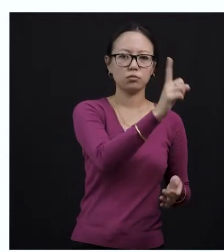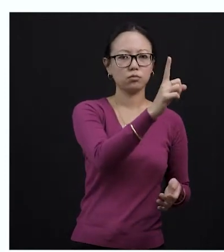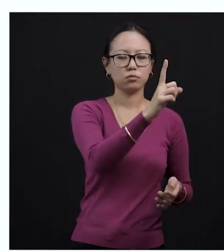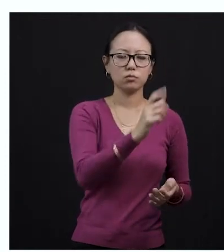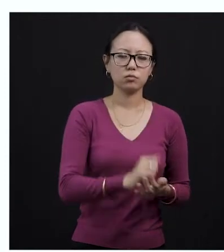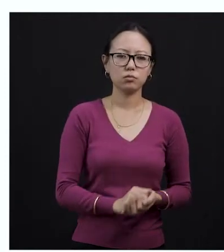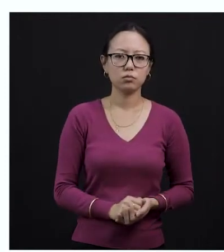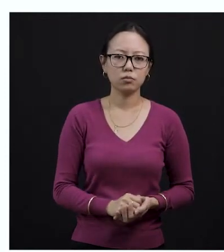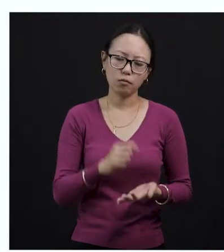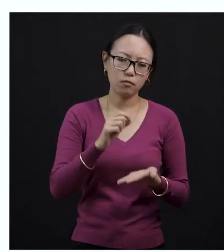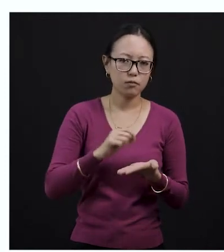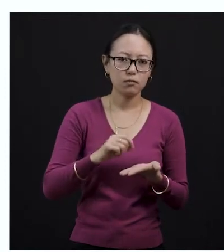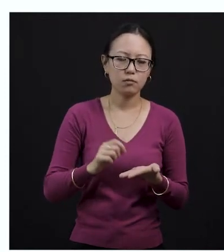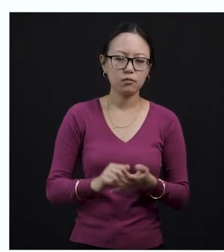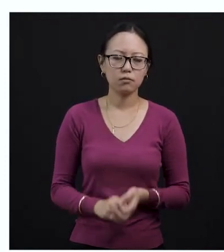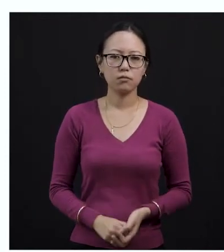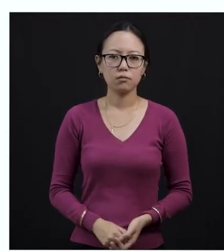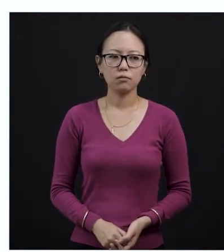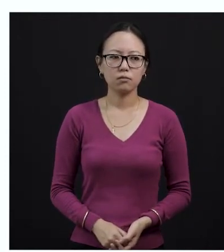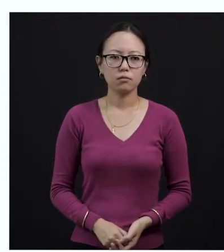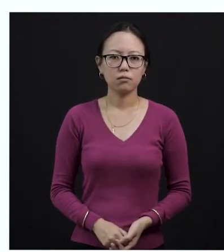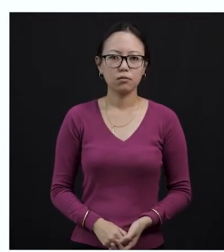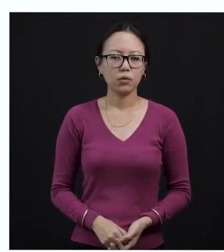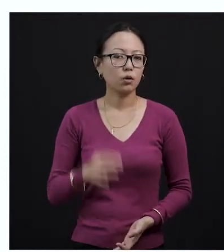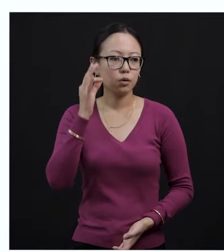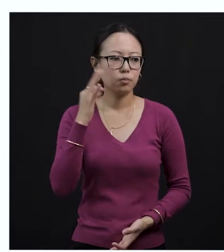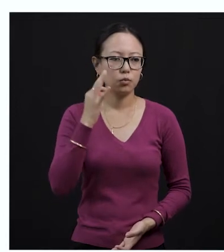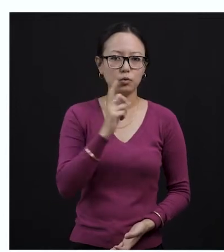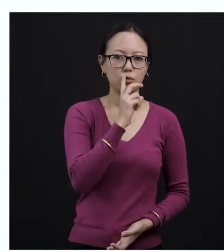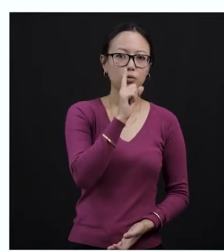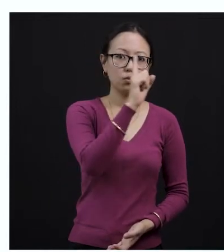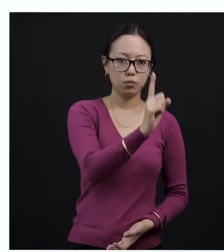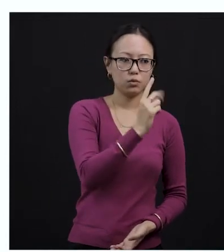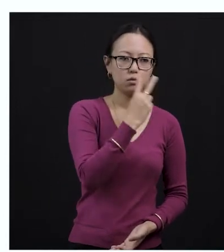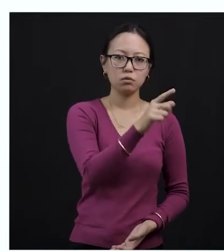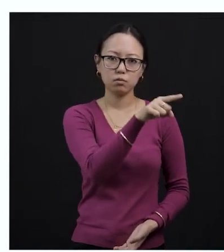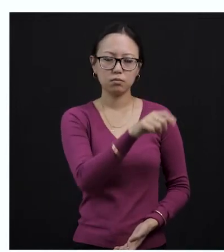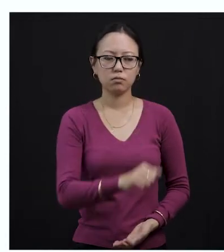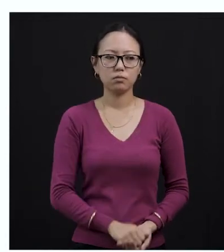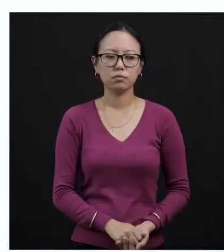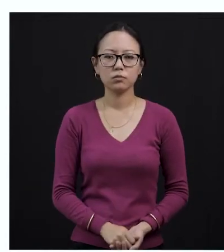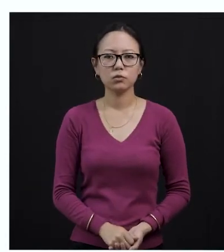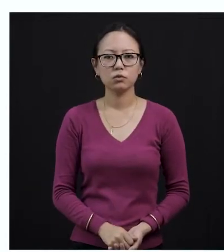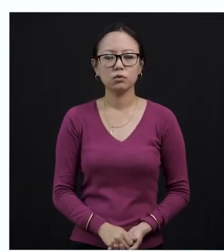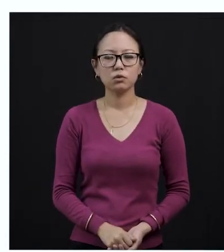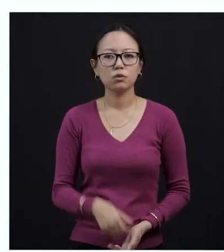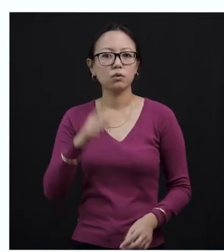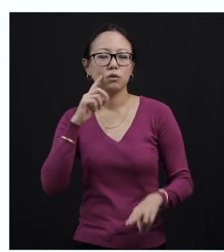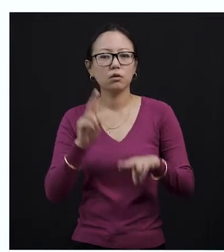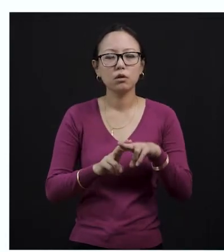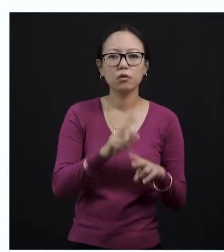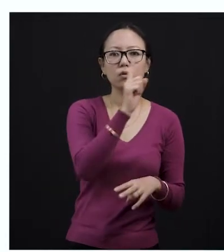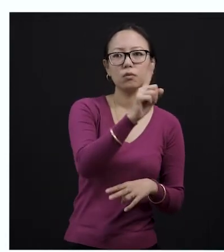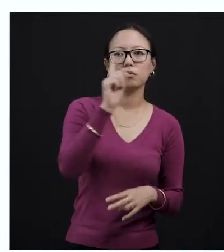a single blue strip here, one strip, all right? So together, when you combine 1 and 1,